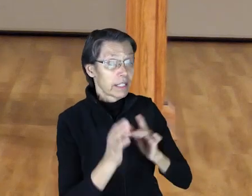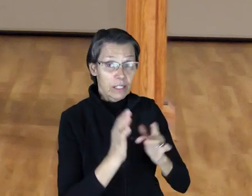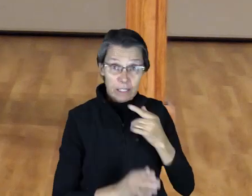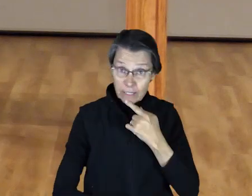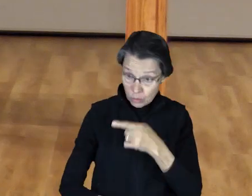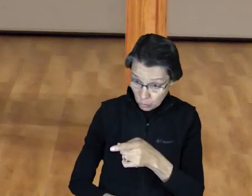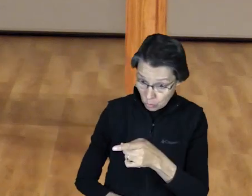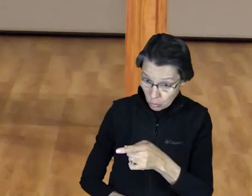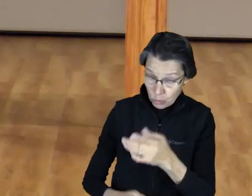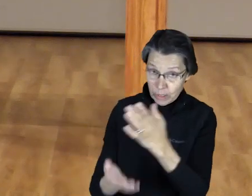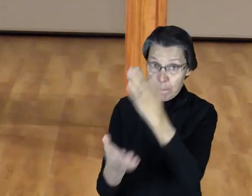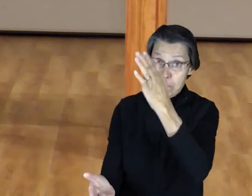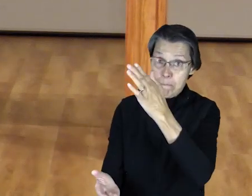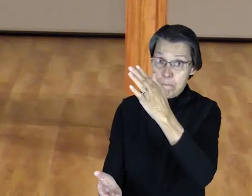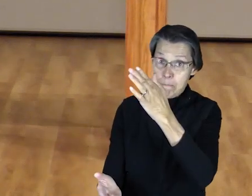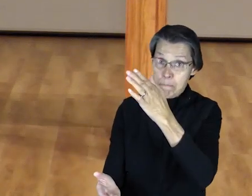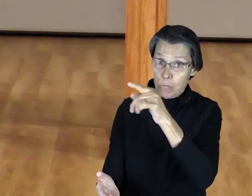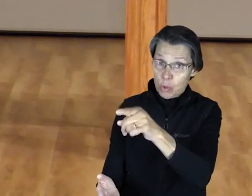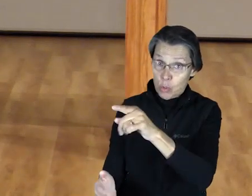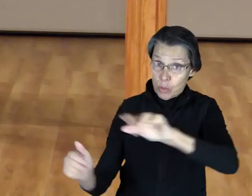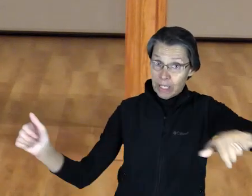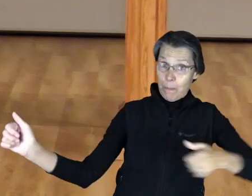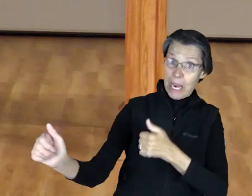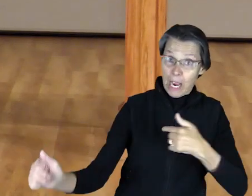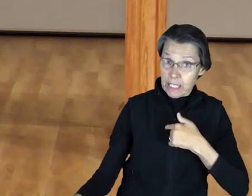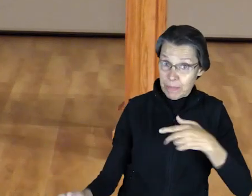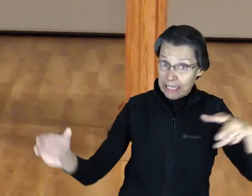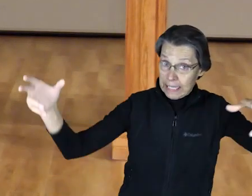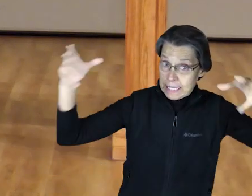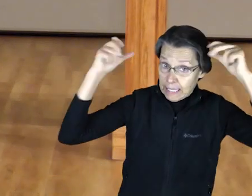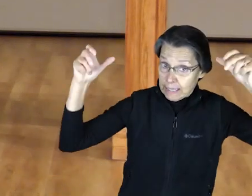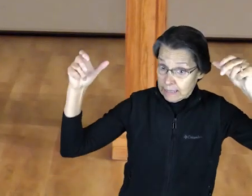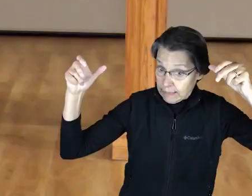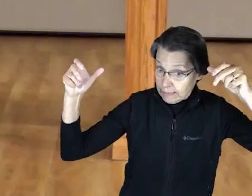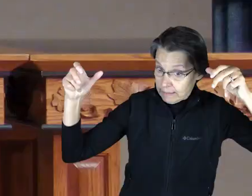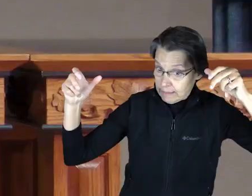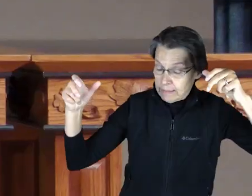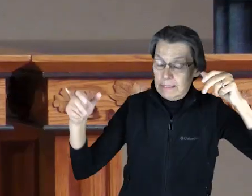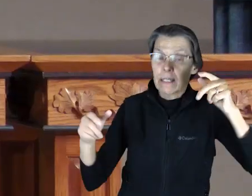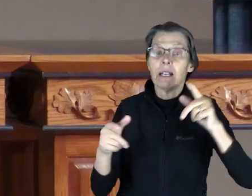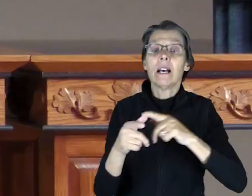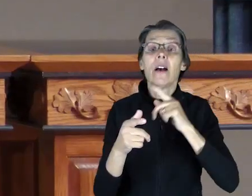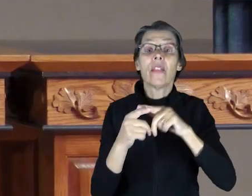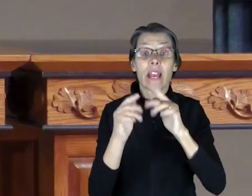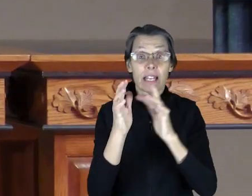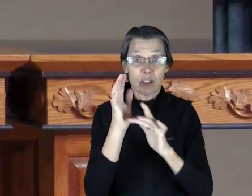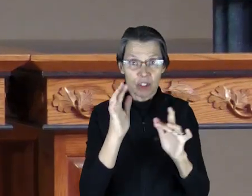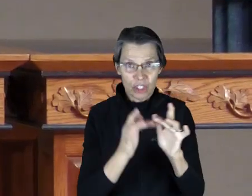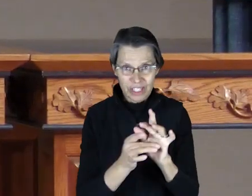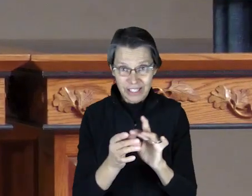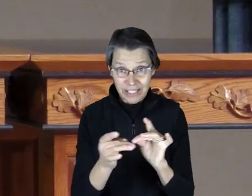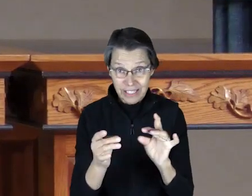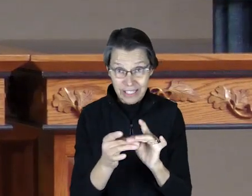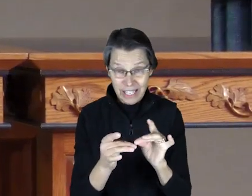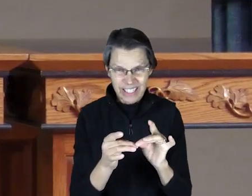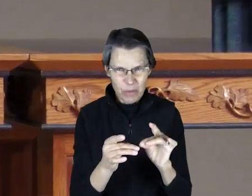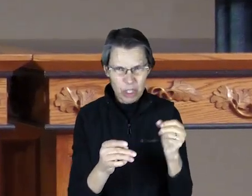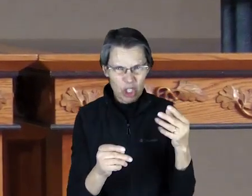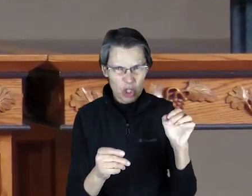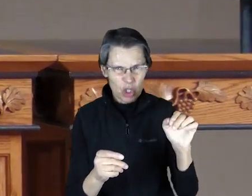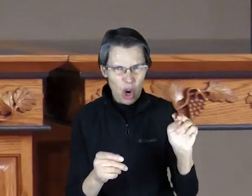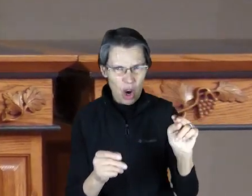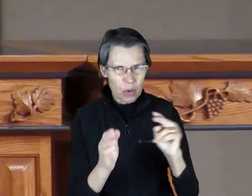And then Jesus says the words that Sean read this morning. If any want to follow